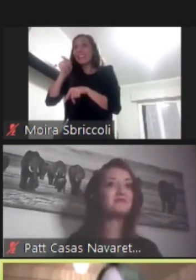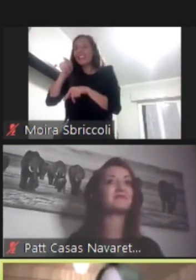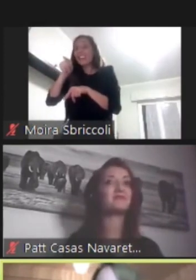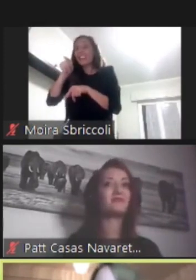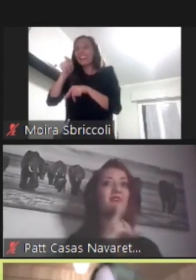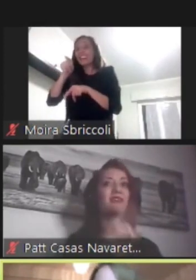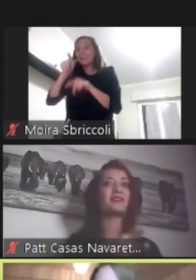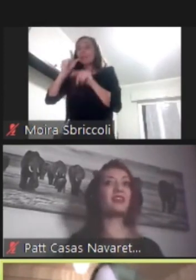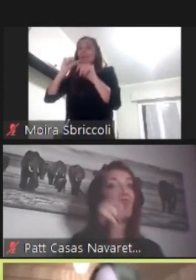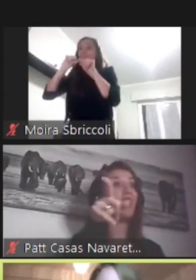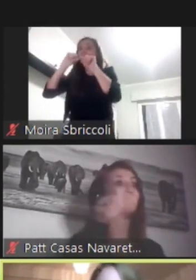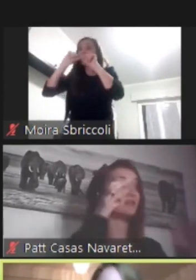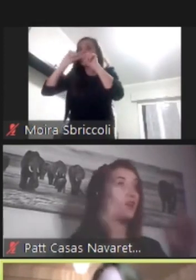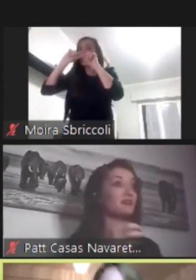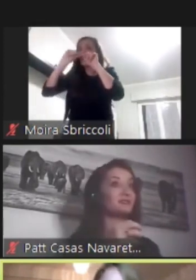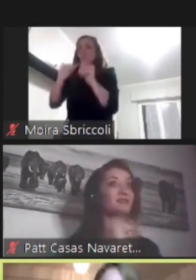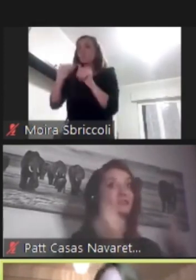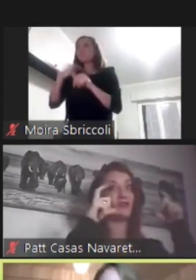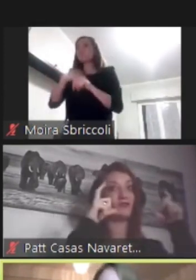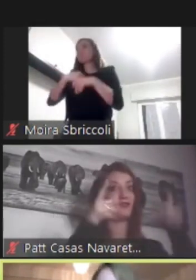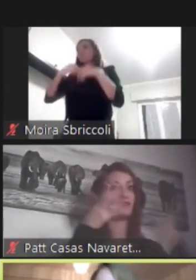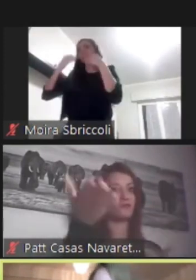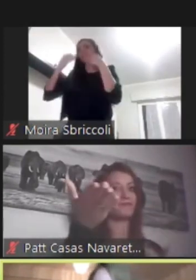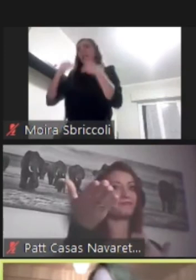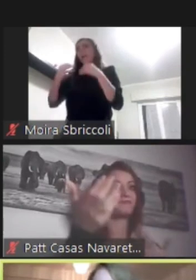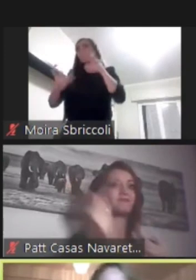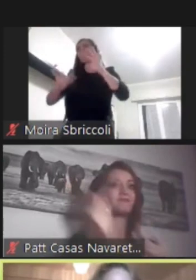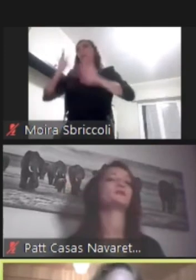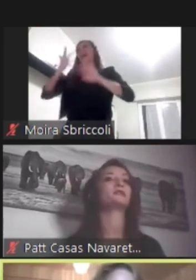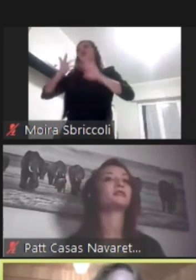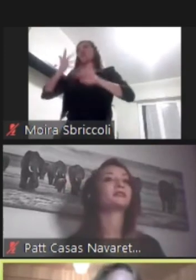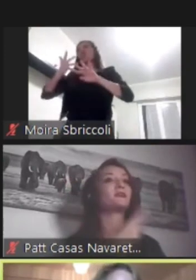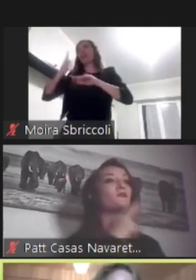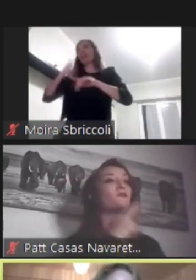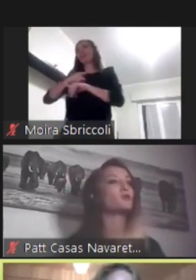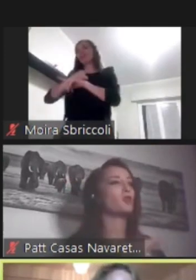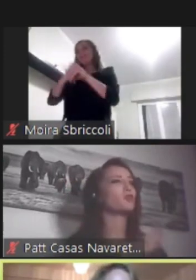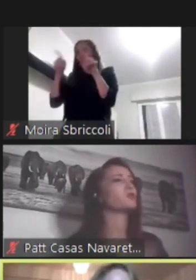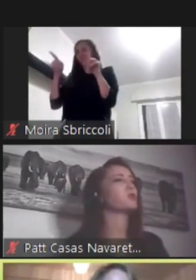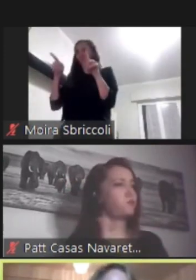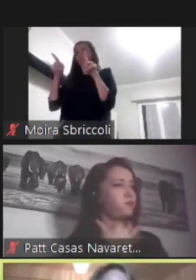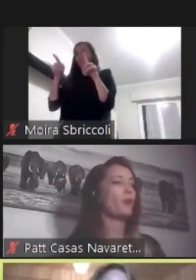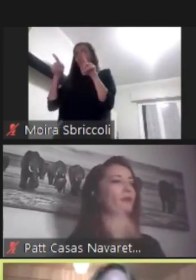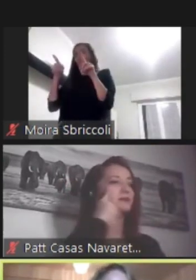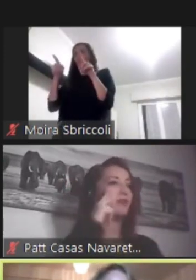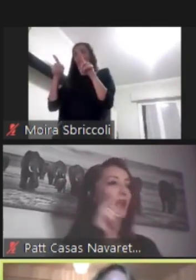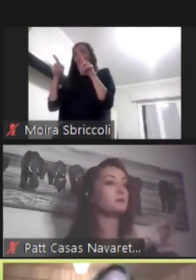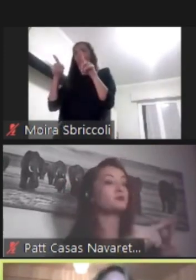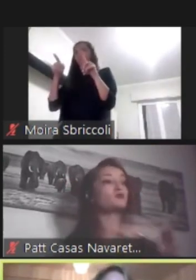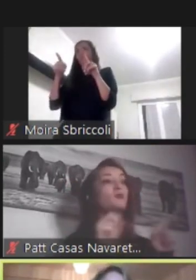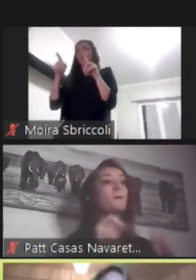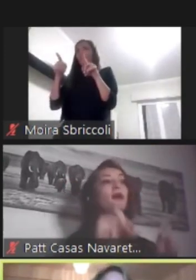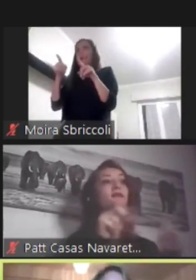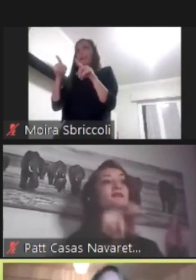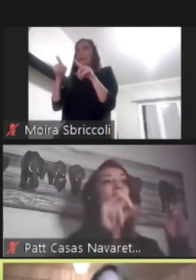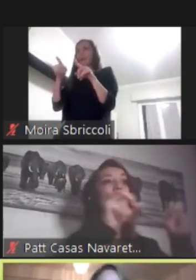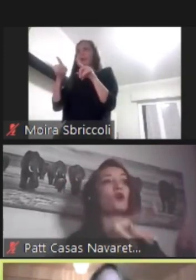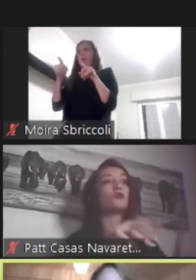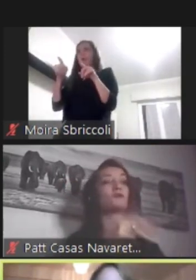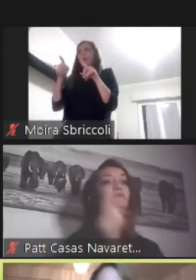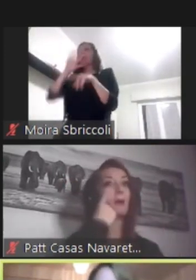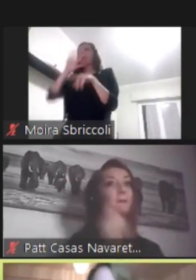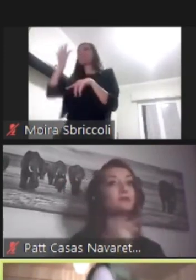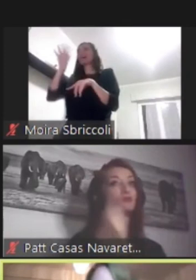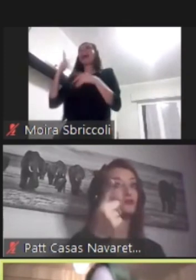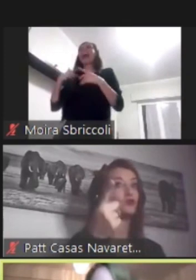for a walk in the wilderness. But red clover is fantastic